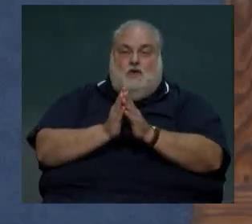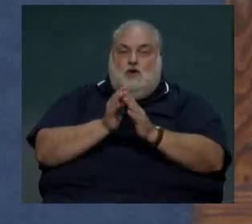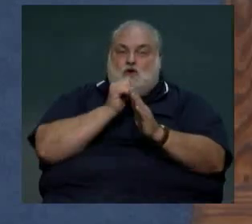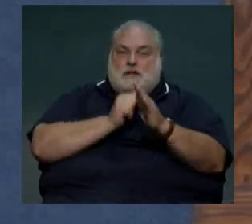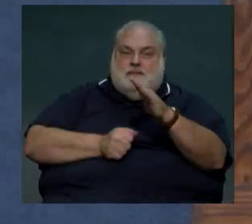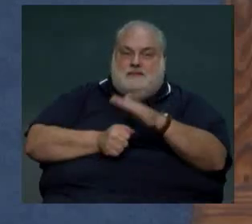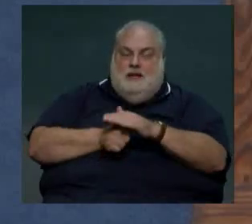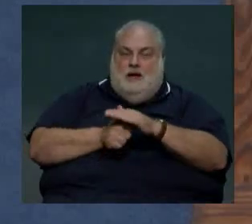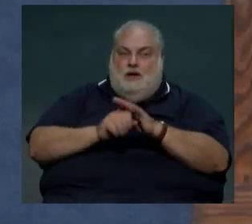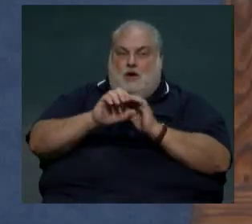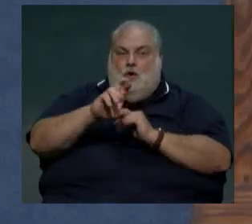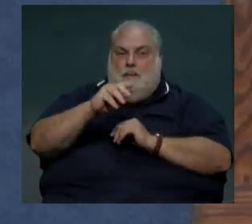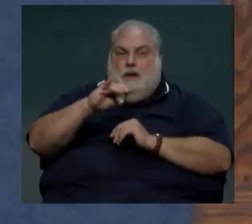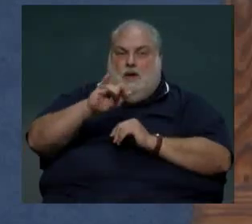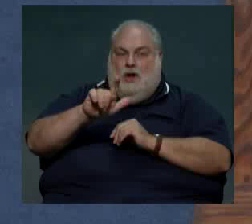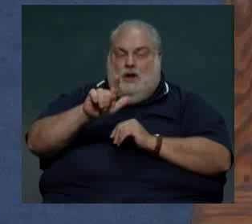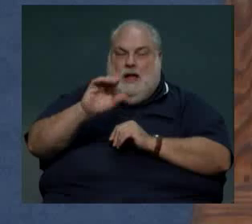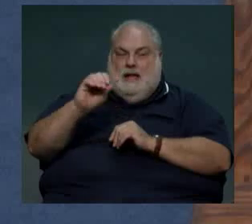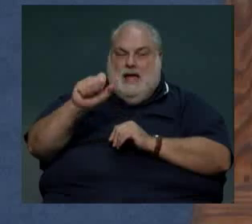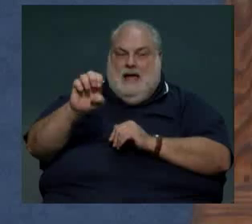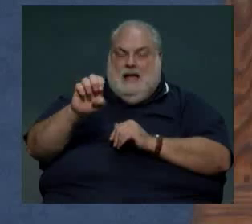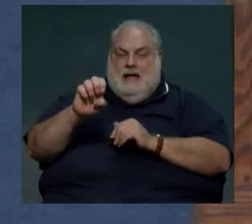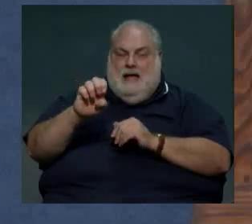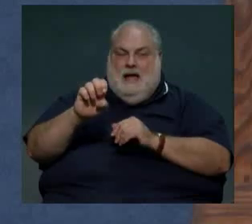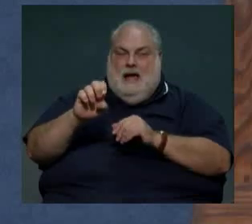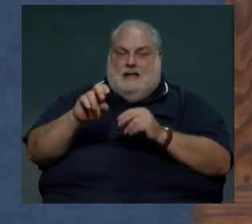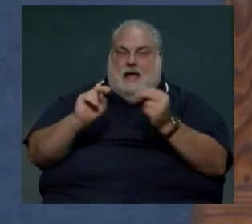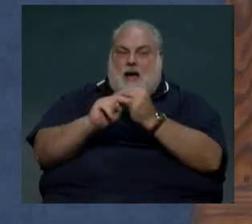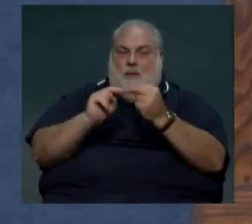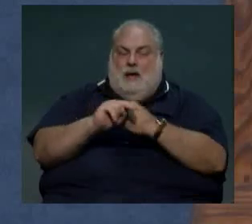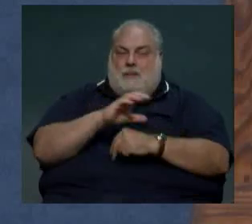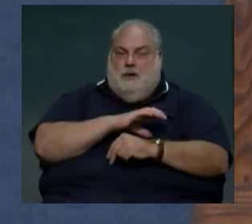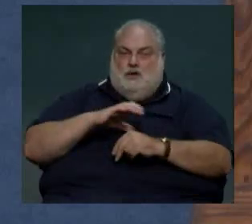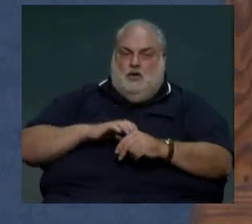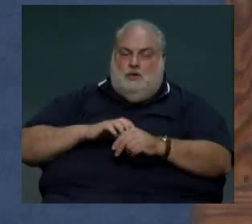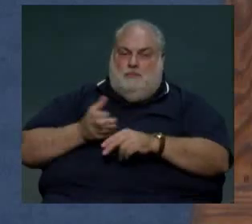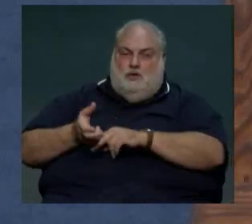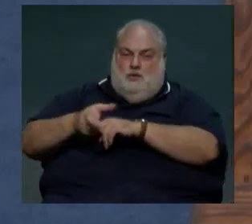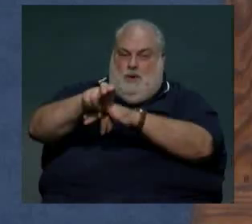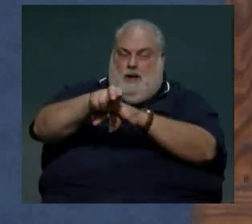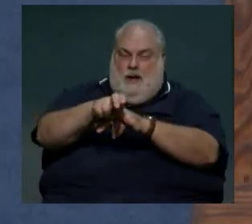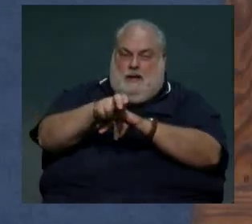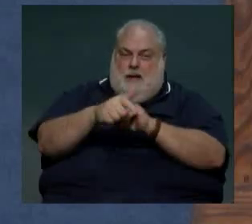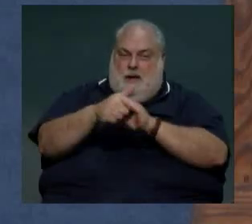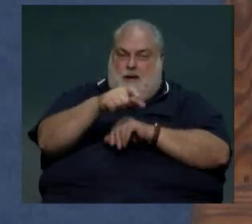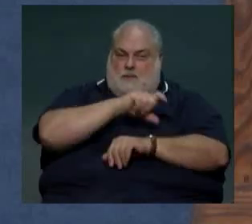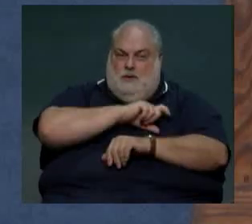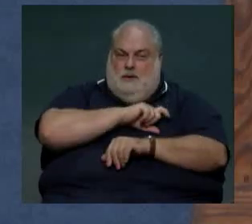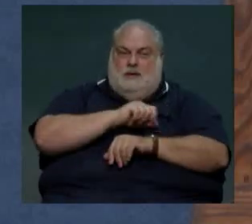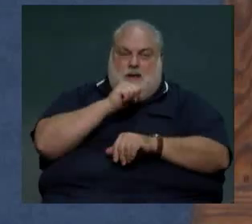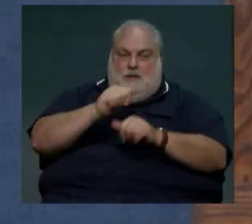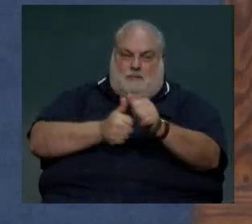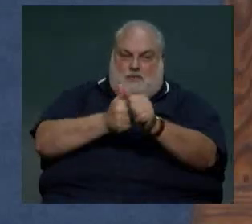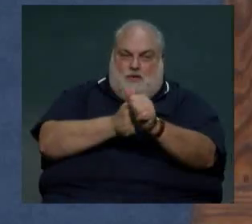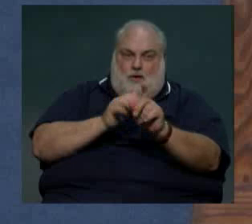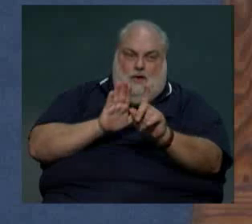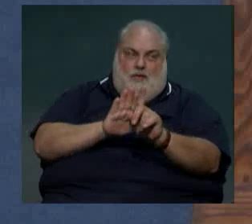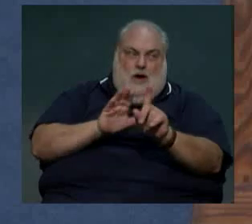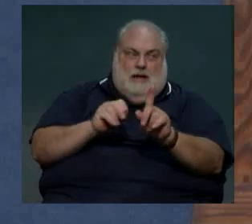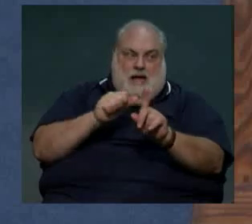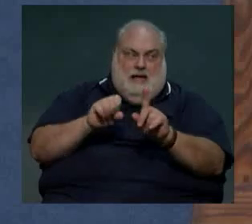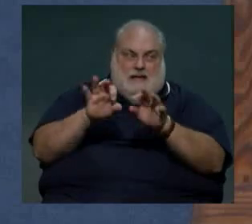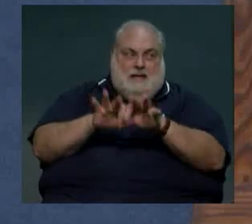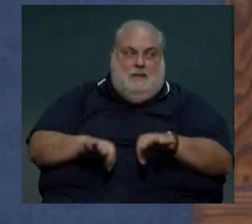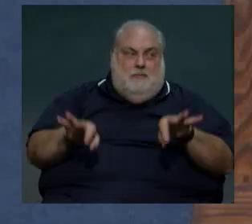that you tried to use your position as a highway commissioner to persuade law enforcement to not pursue their case. This